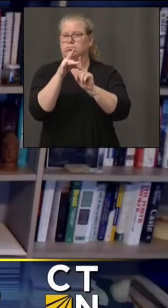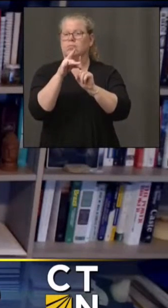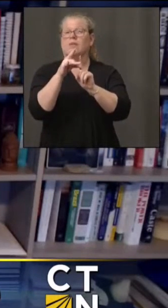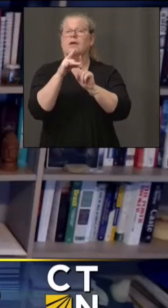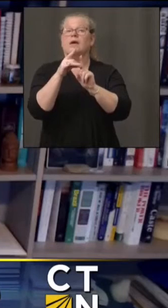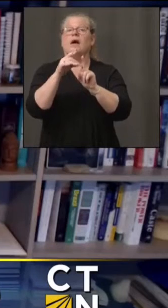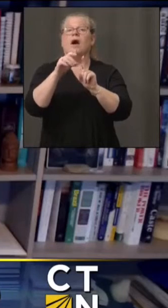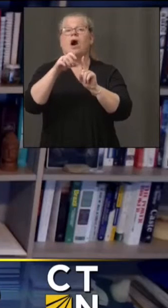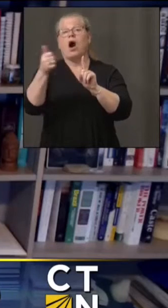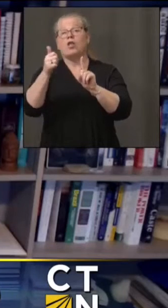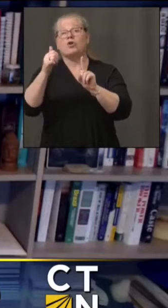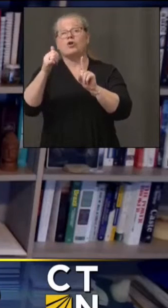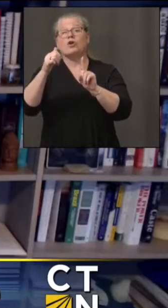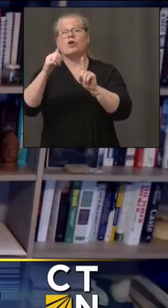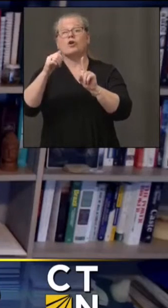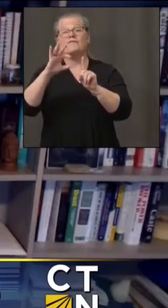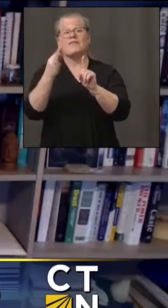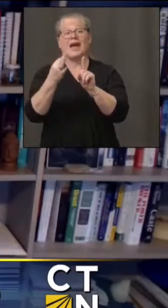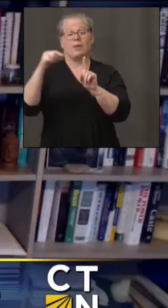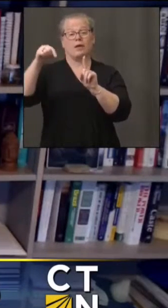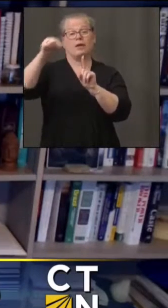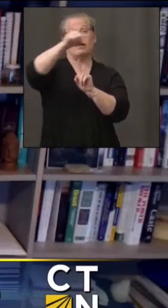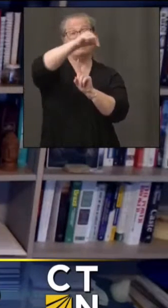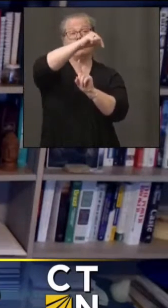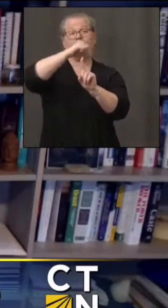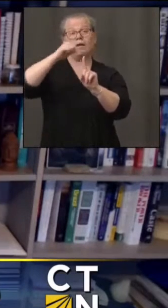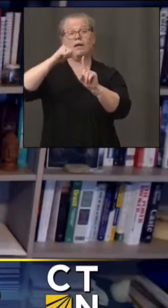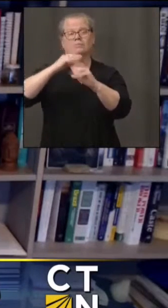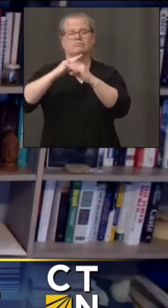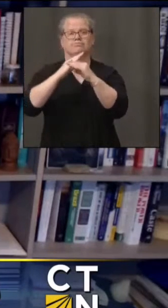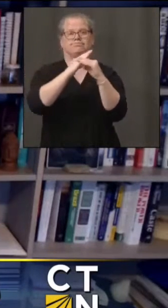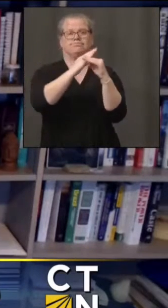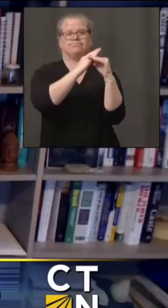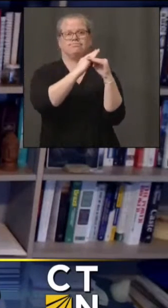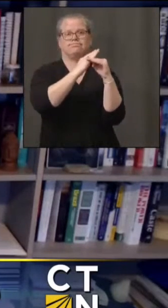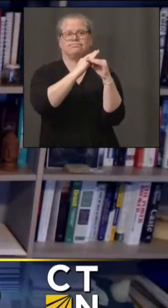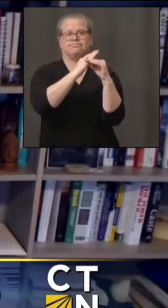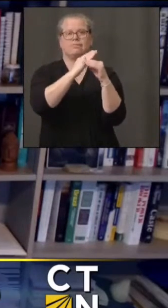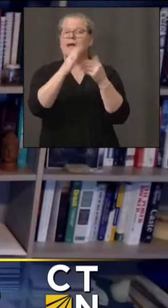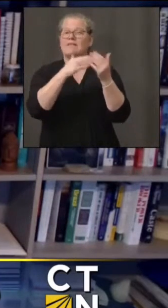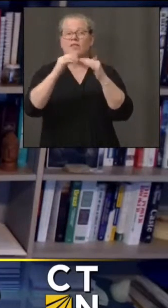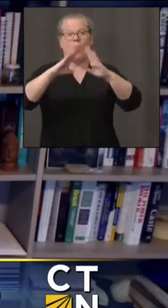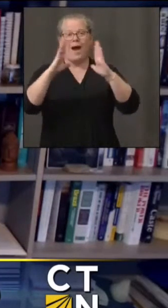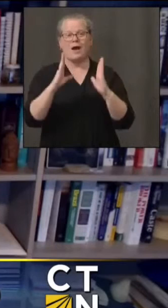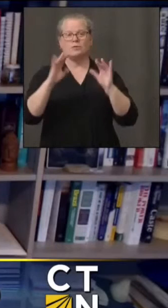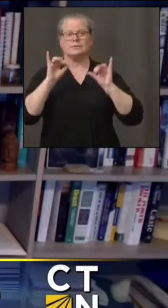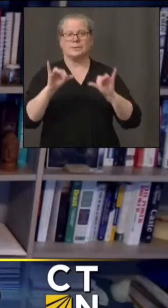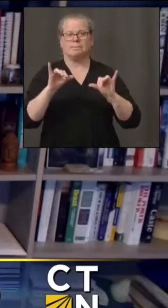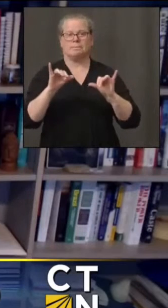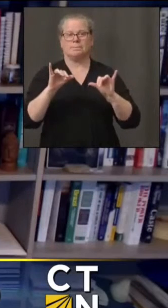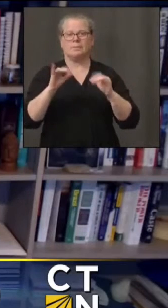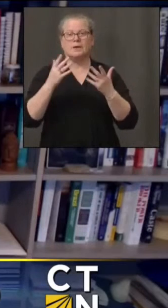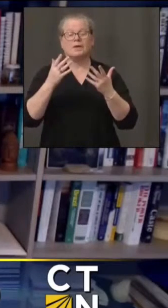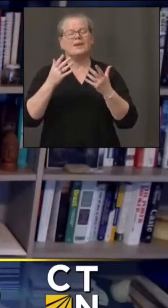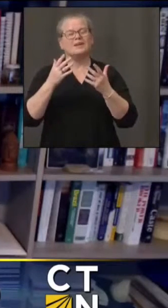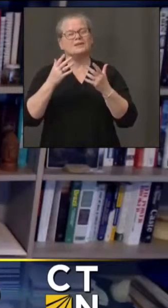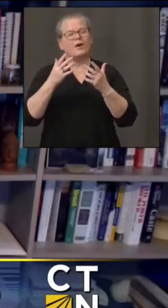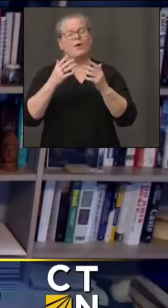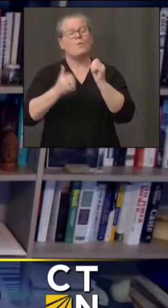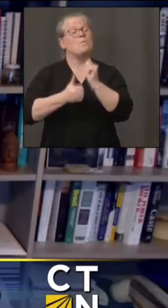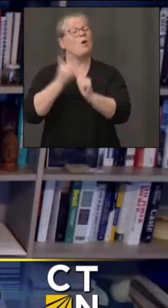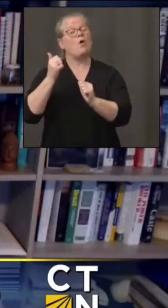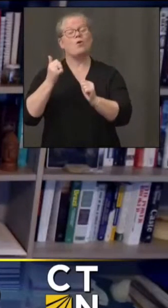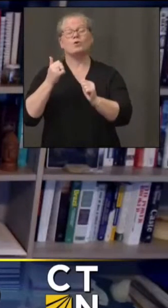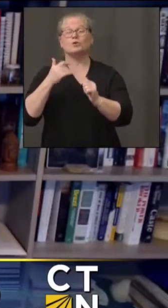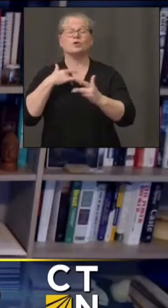kind of underscores what we really learned a lot about this epidemic is that it's these super spreading events. It's this rule that